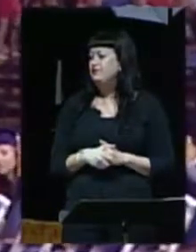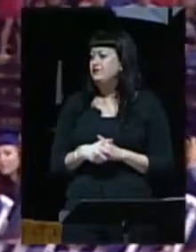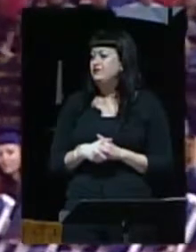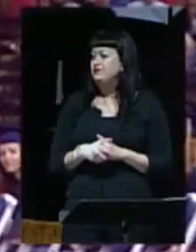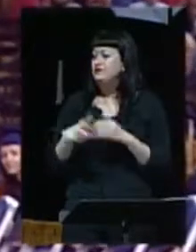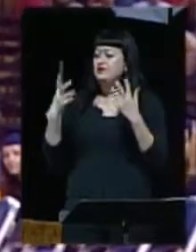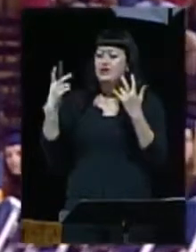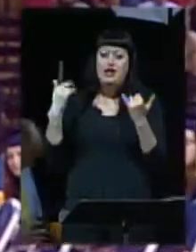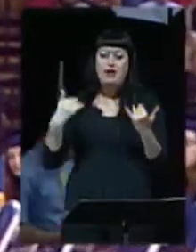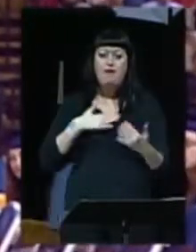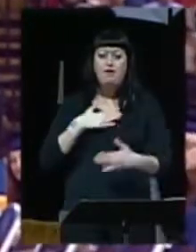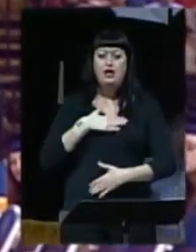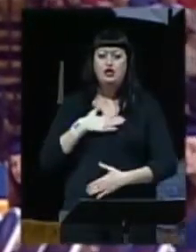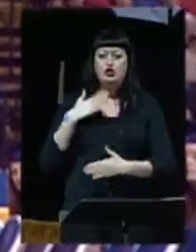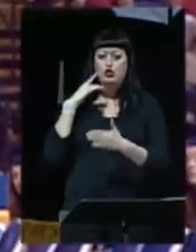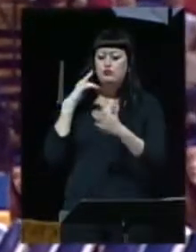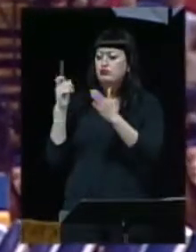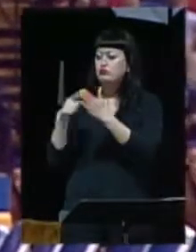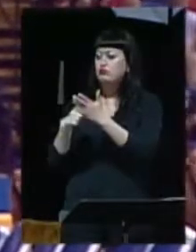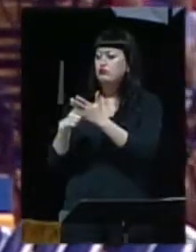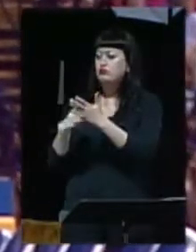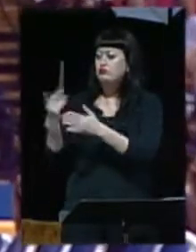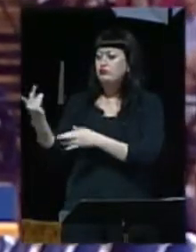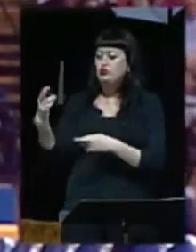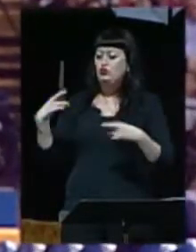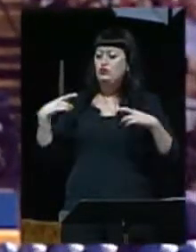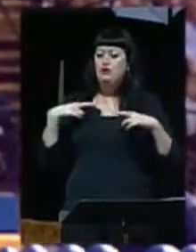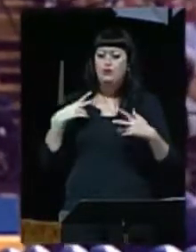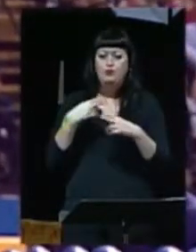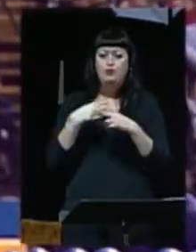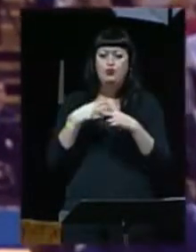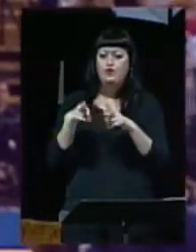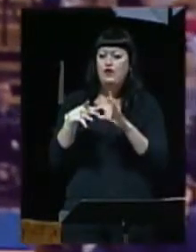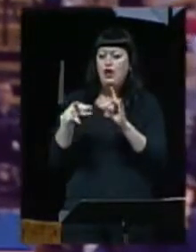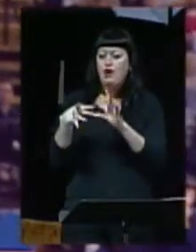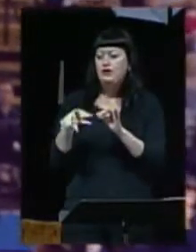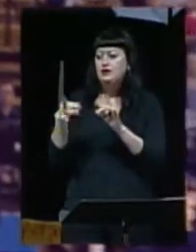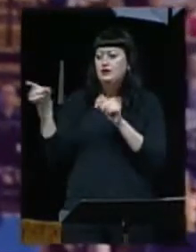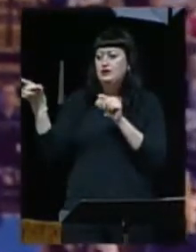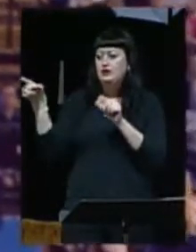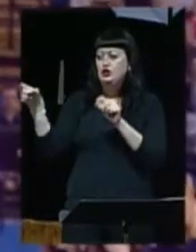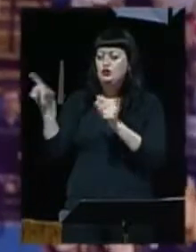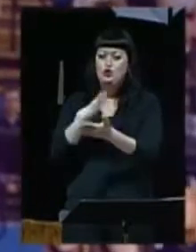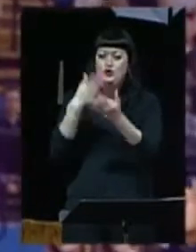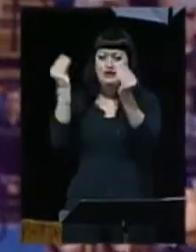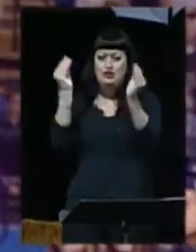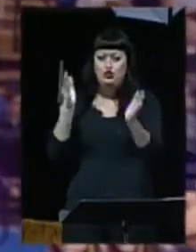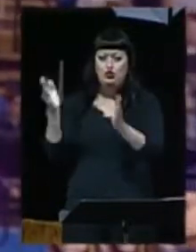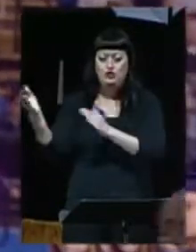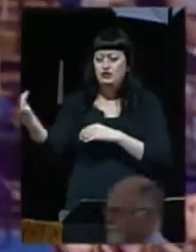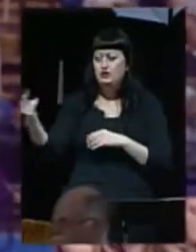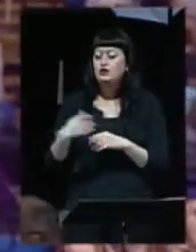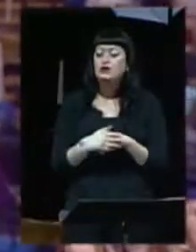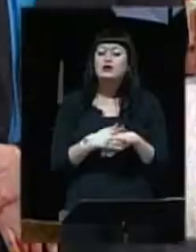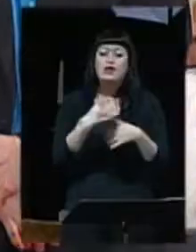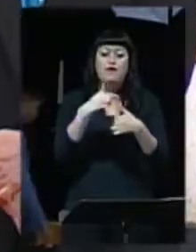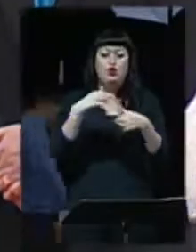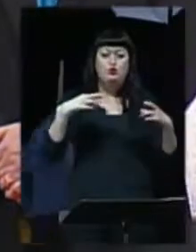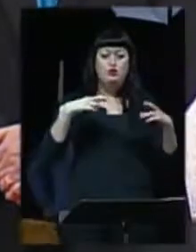Today, it's my pleasure to recognize our retirees, and I would like to briefly comment on each music teacher. Our